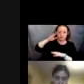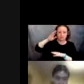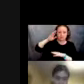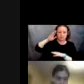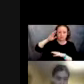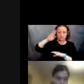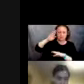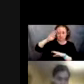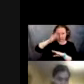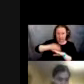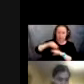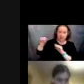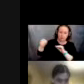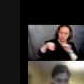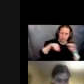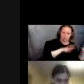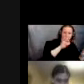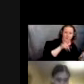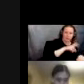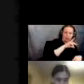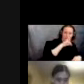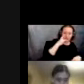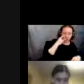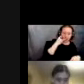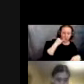daughter, so Isamu's half-sister.